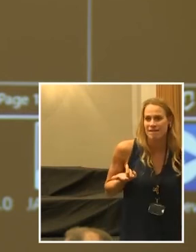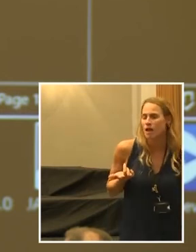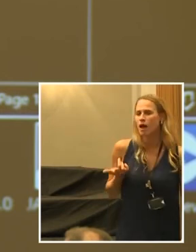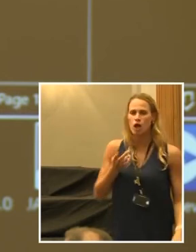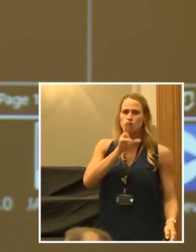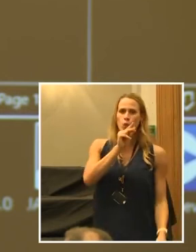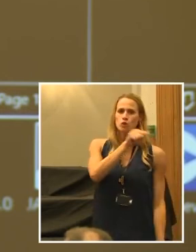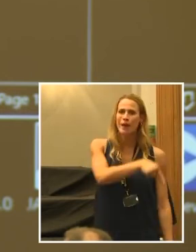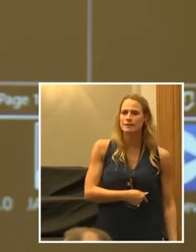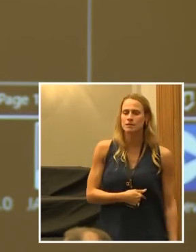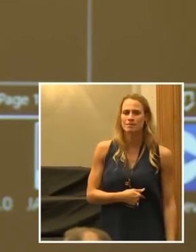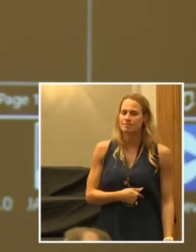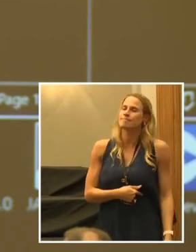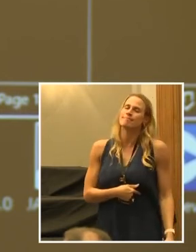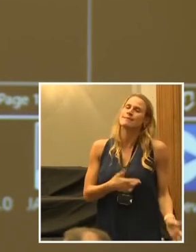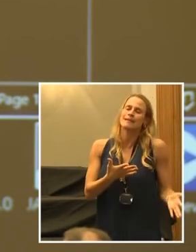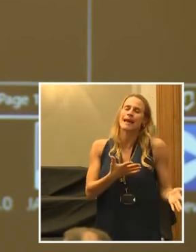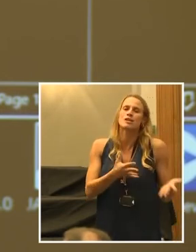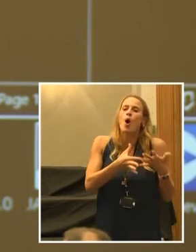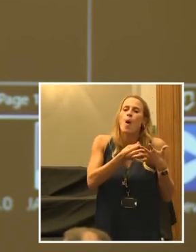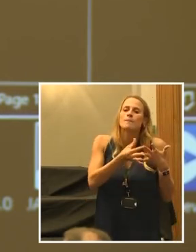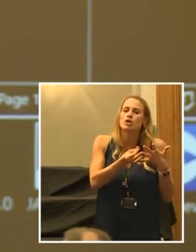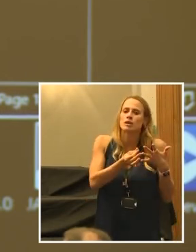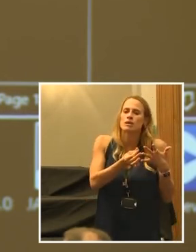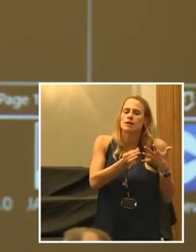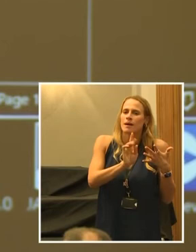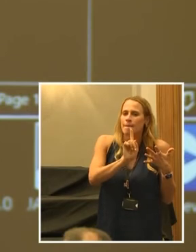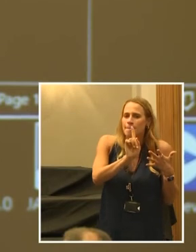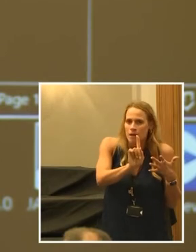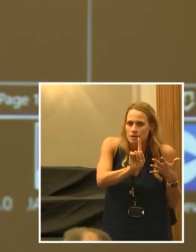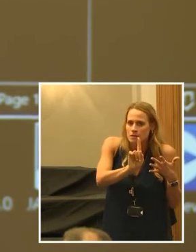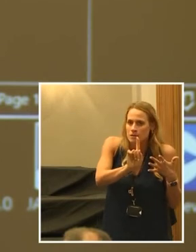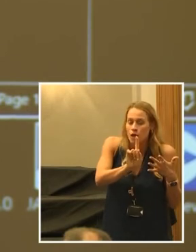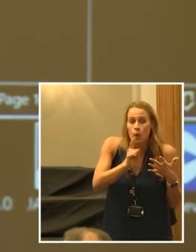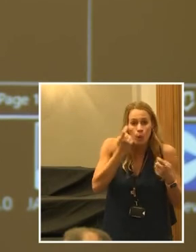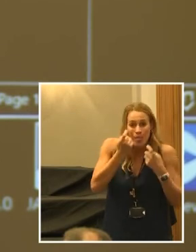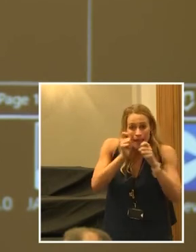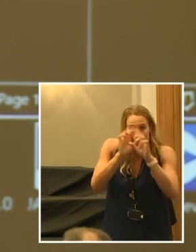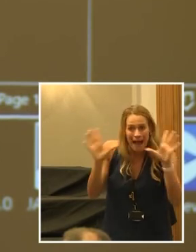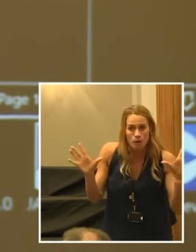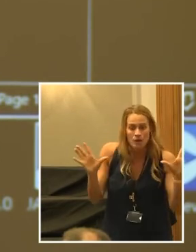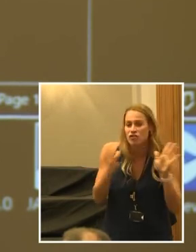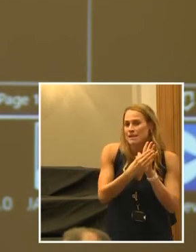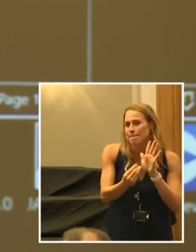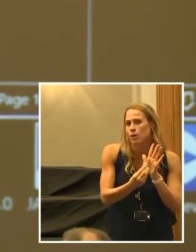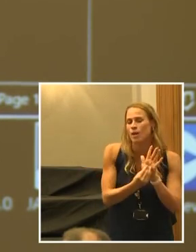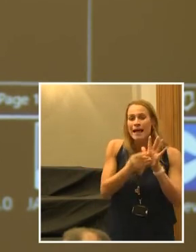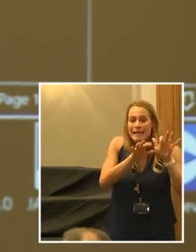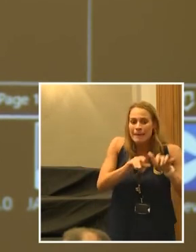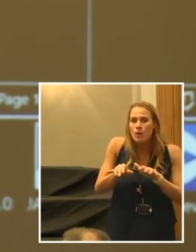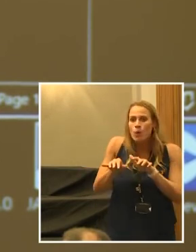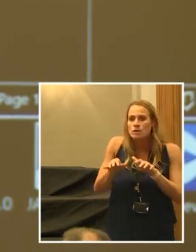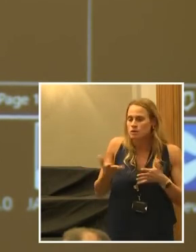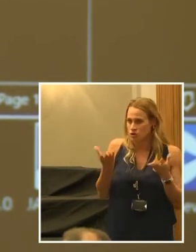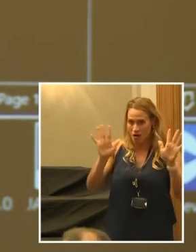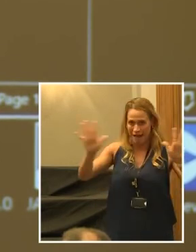it's an option. It's the cherry on the cake, but it's not the cake. The thing that it should be thought about is, and I'll give you an example, whether it's a keyboard or your hands or the